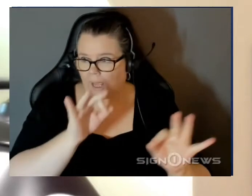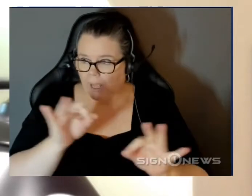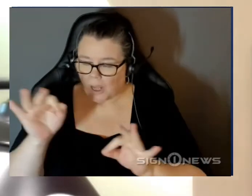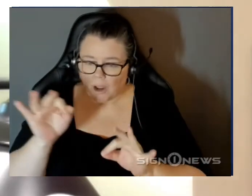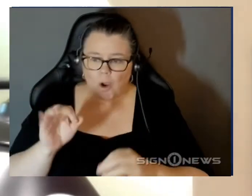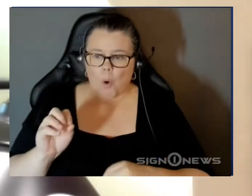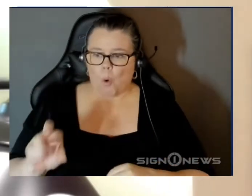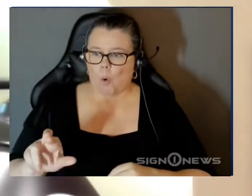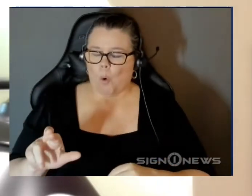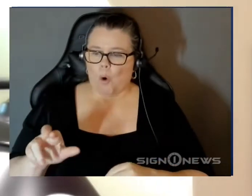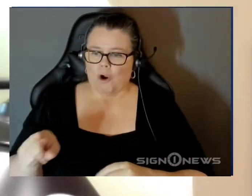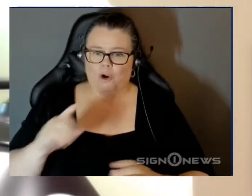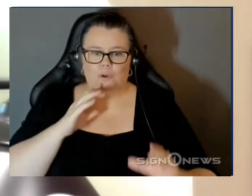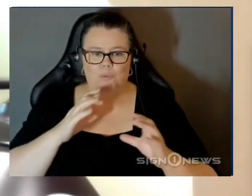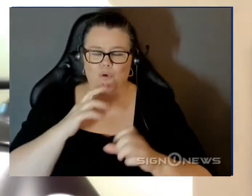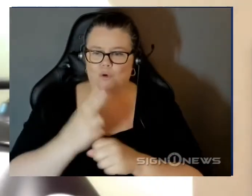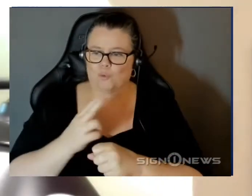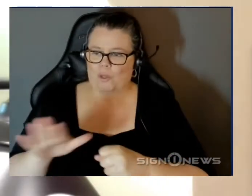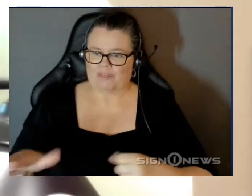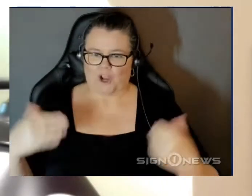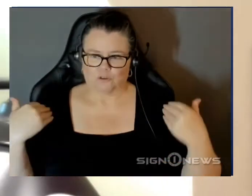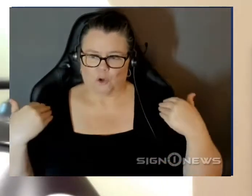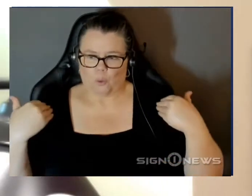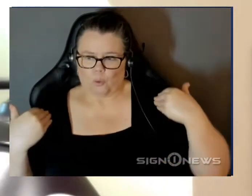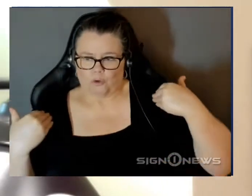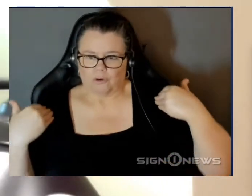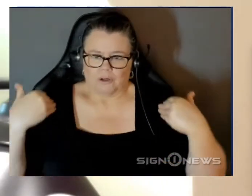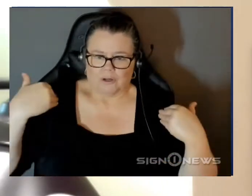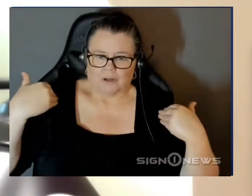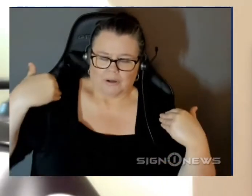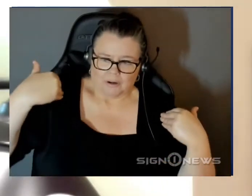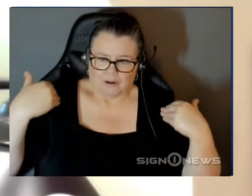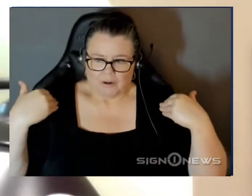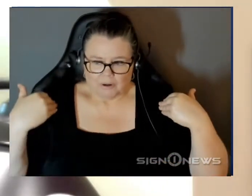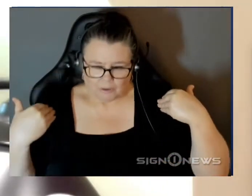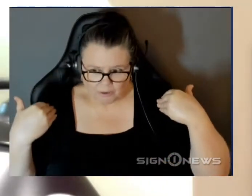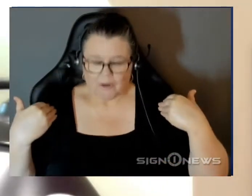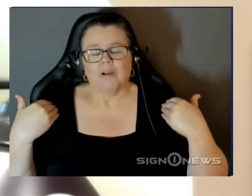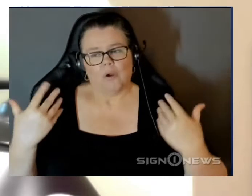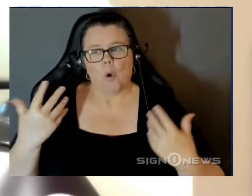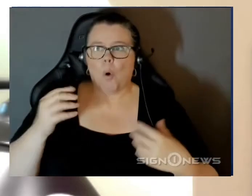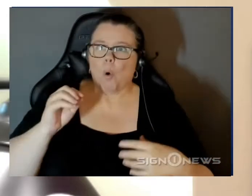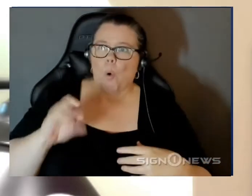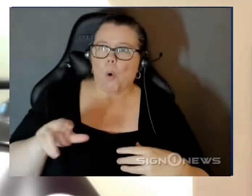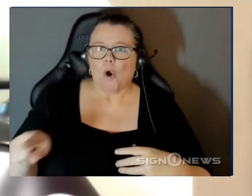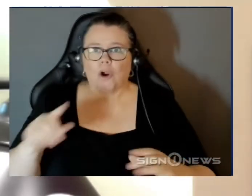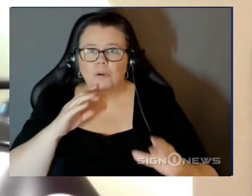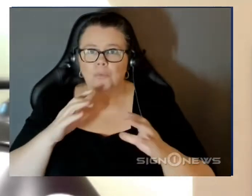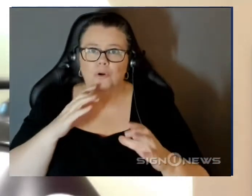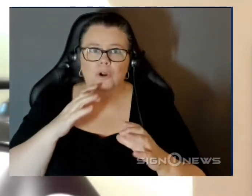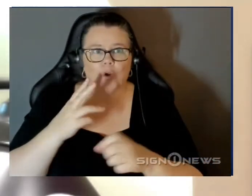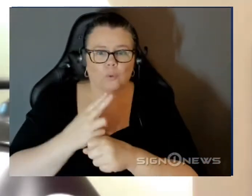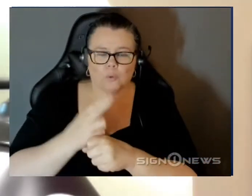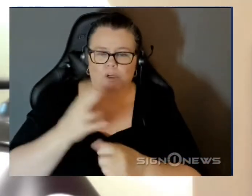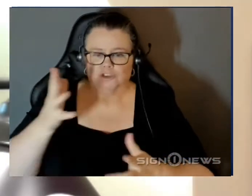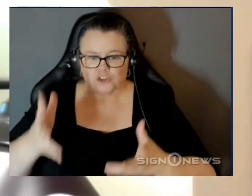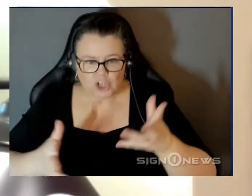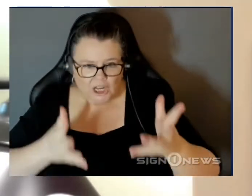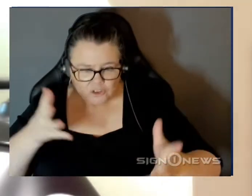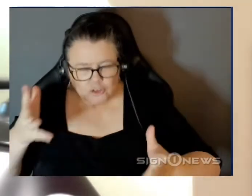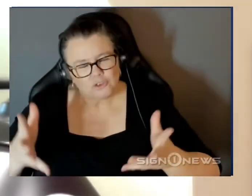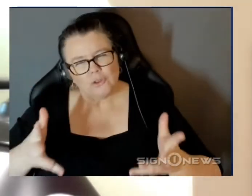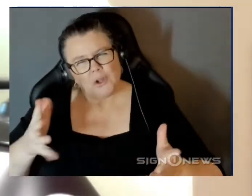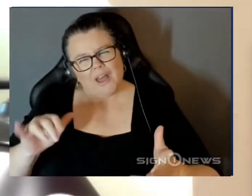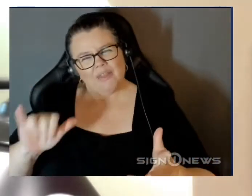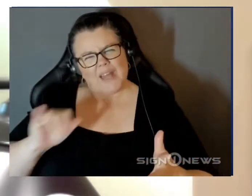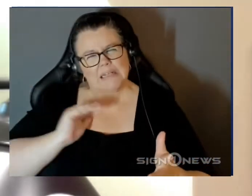shoulders or whatever. And we include that in the definition of the broad definition of AAC. So I guess just a sort of